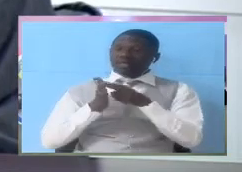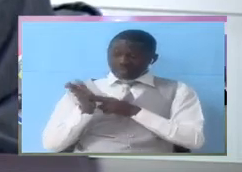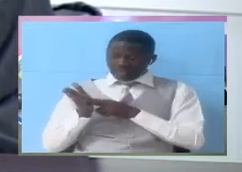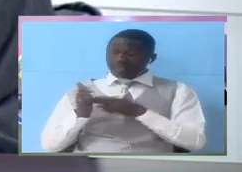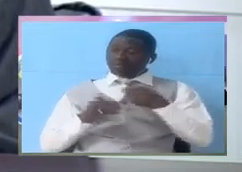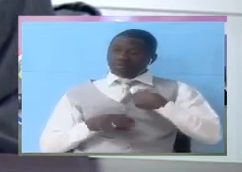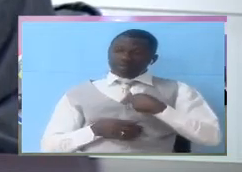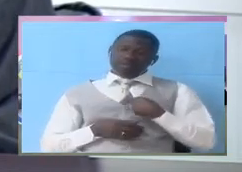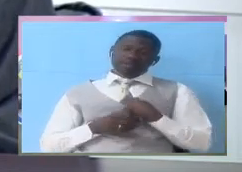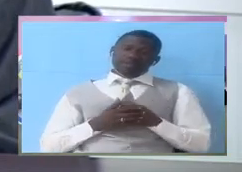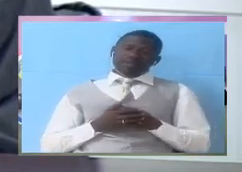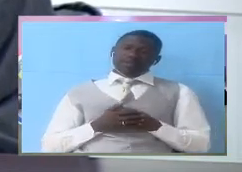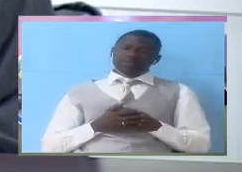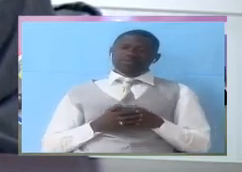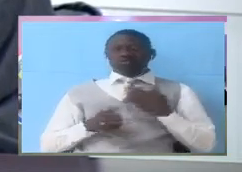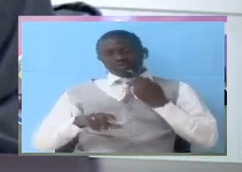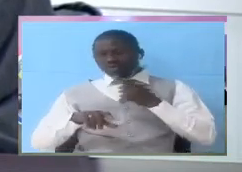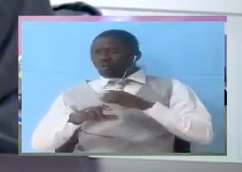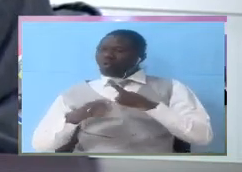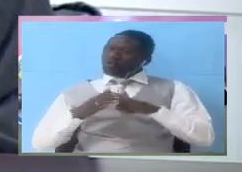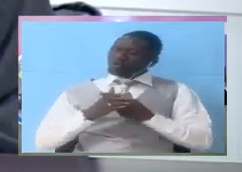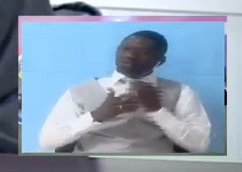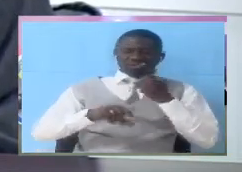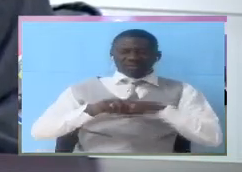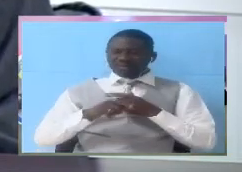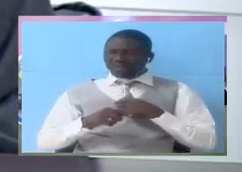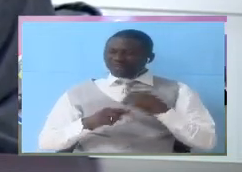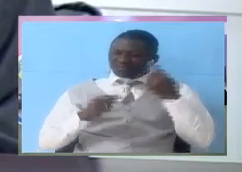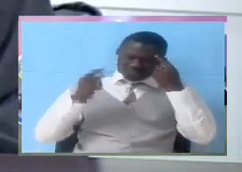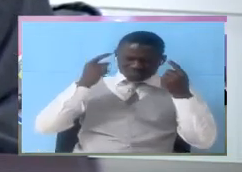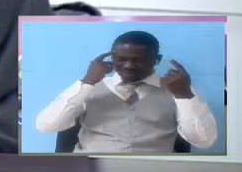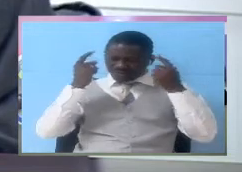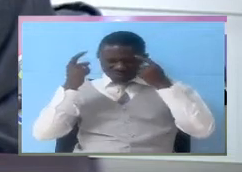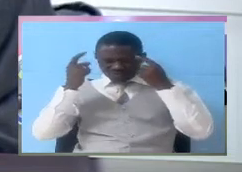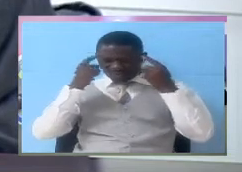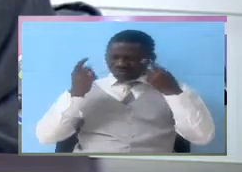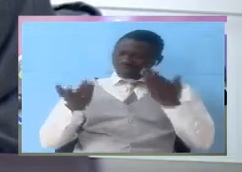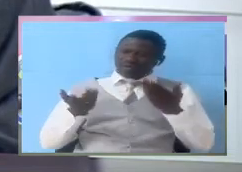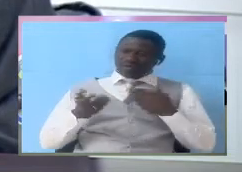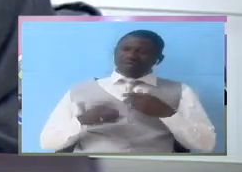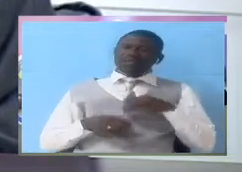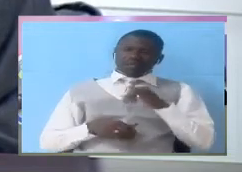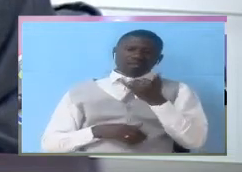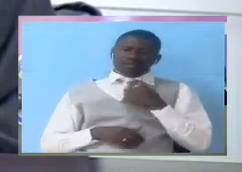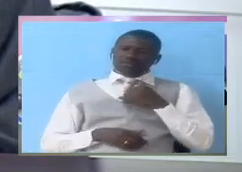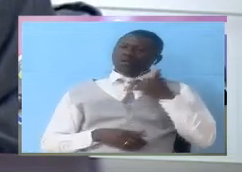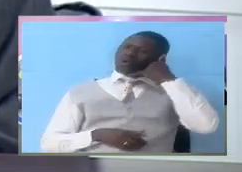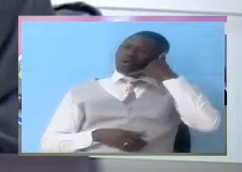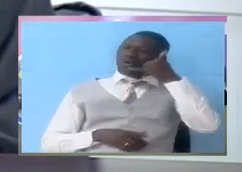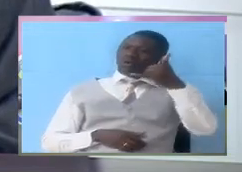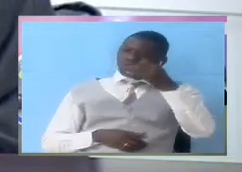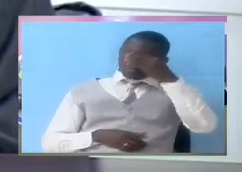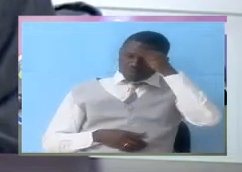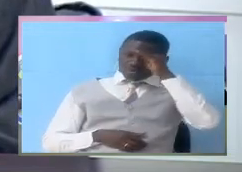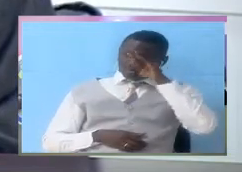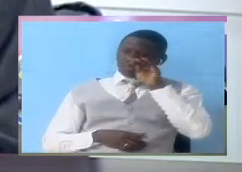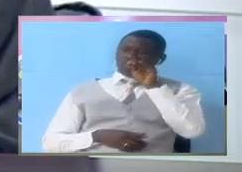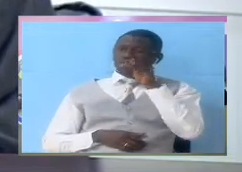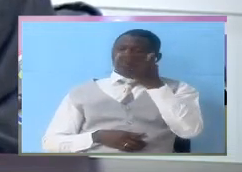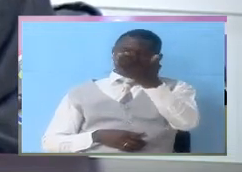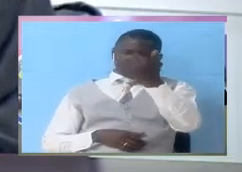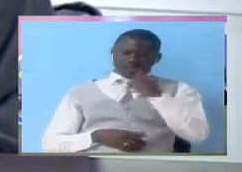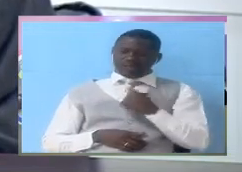ko. When I had my doubts. Bu fekke ne amna ay jax jax len. Yes, I would call on the boys. Dana len o ñom boy yoyu. And they would